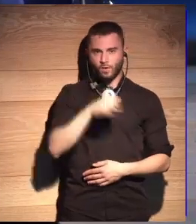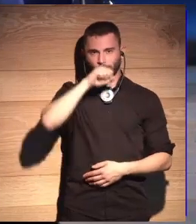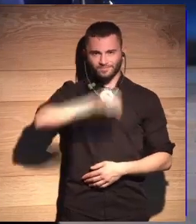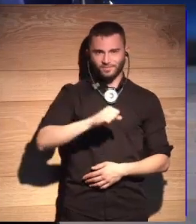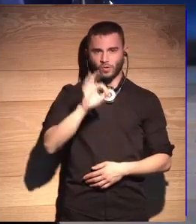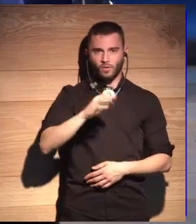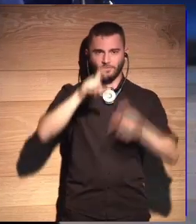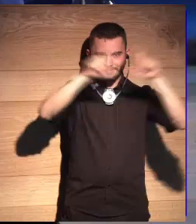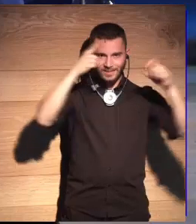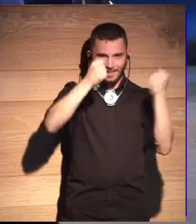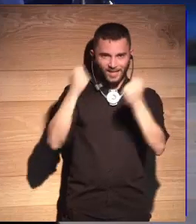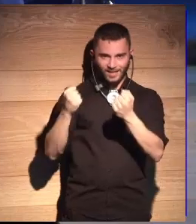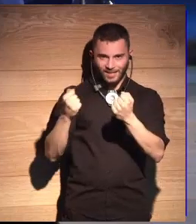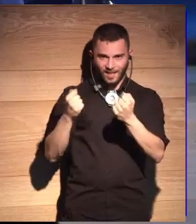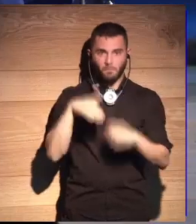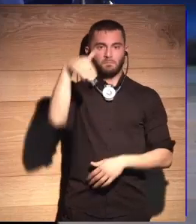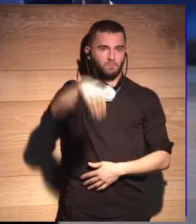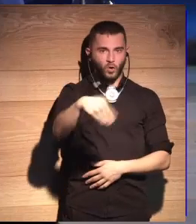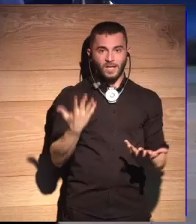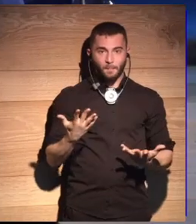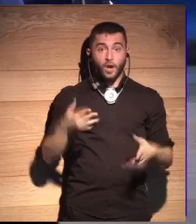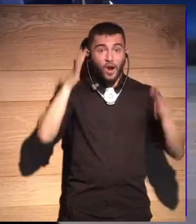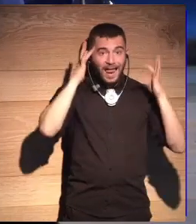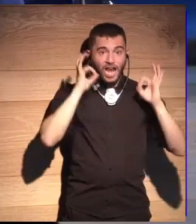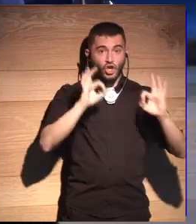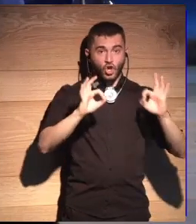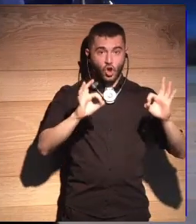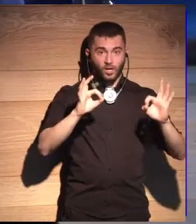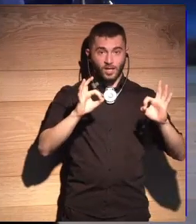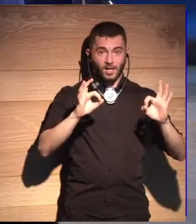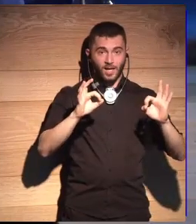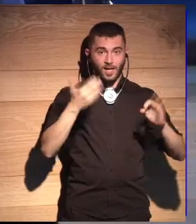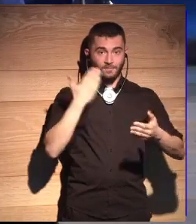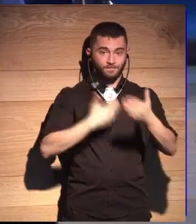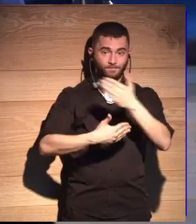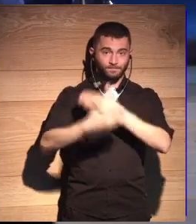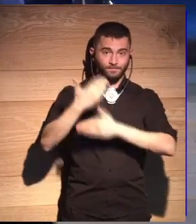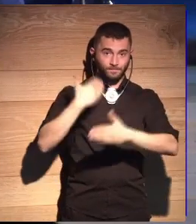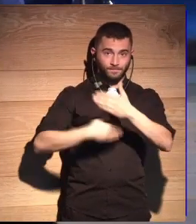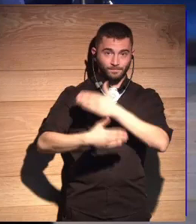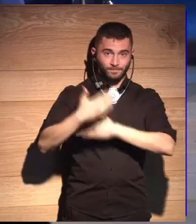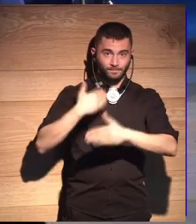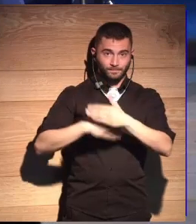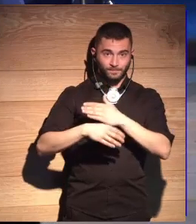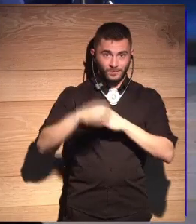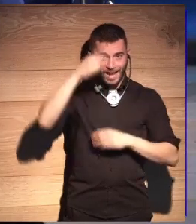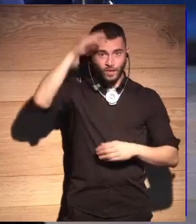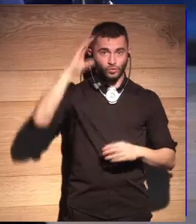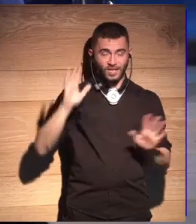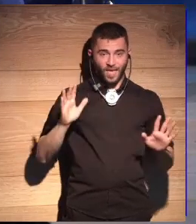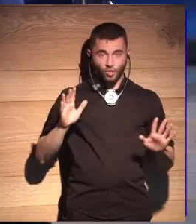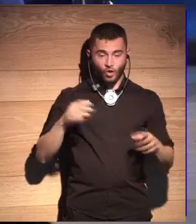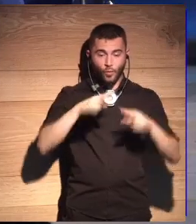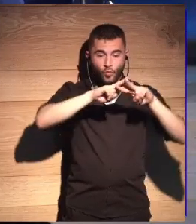affinity, identities, and not so much thinking about the logic of that rationalist thinking. They do